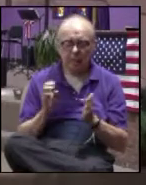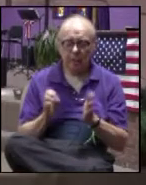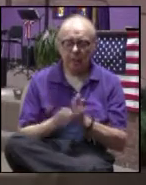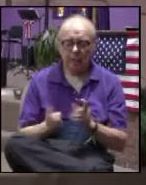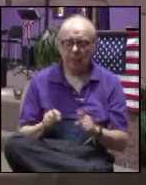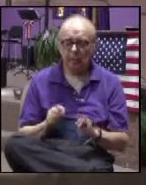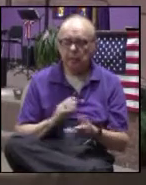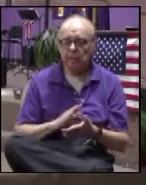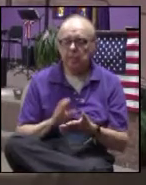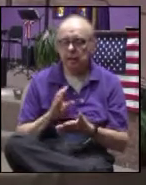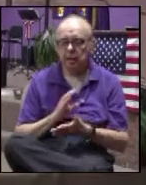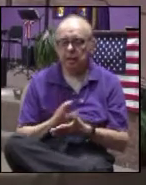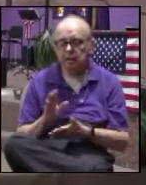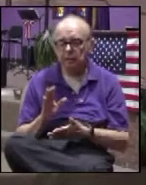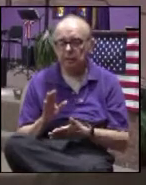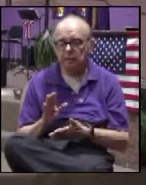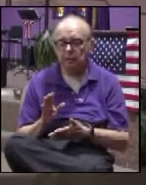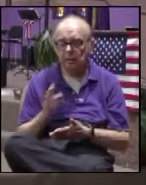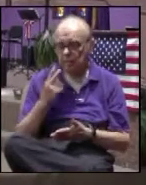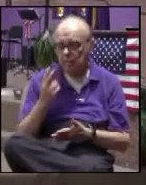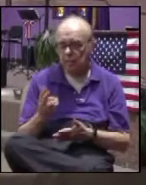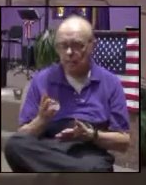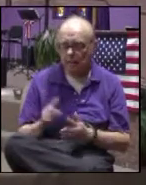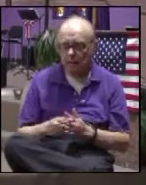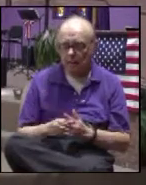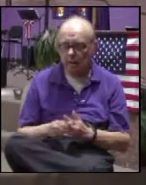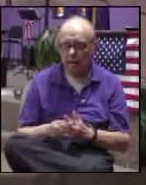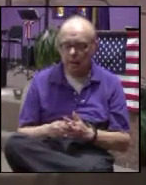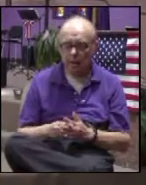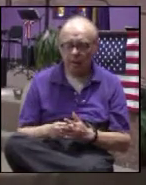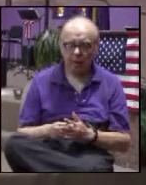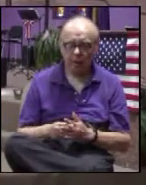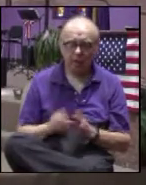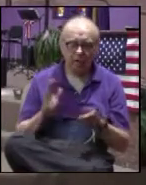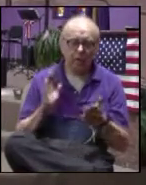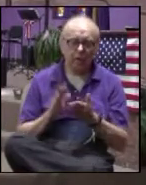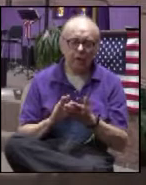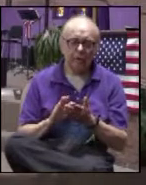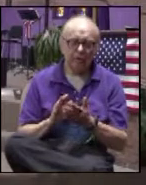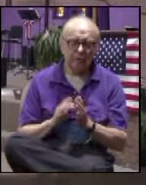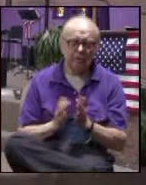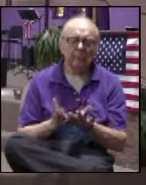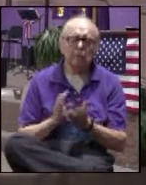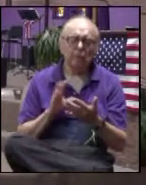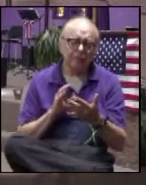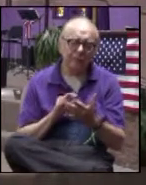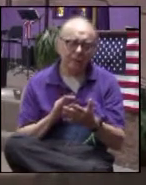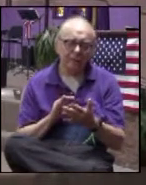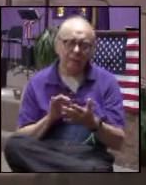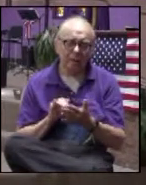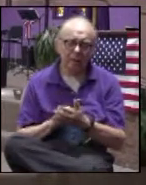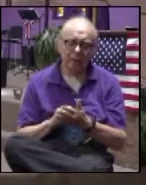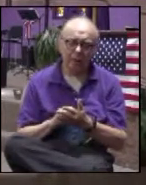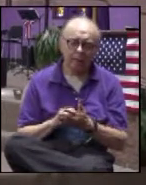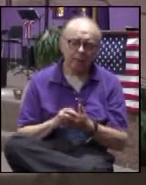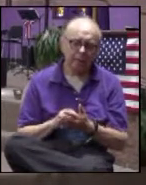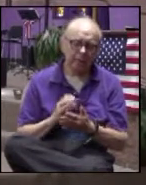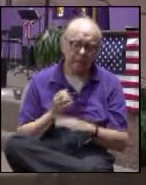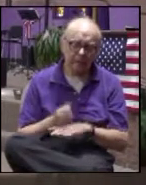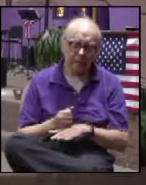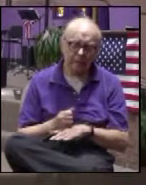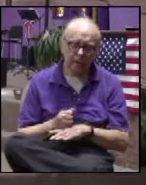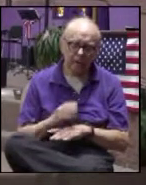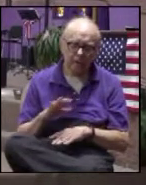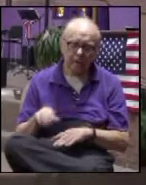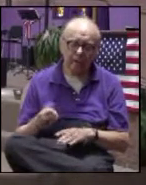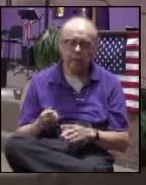was in college. He said, we started a real small little Bible study that was just designed to introduce some of